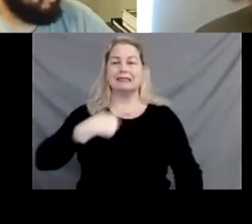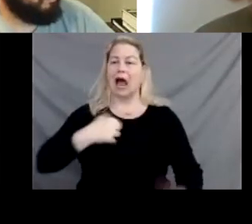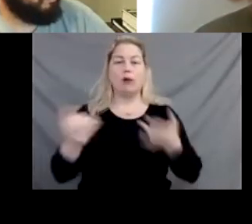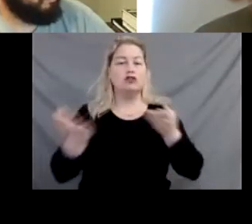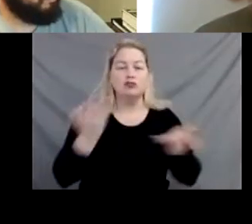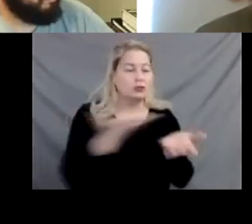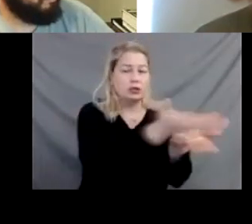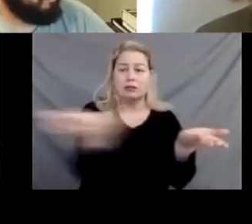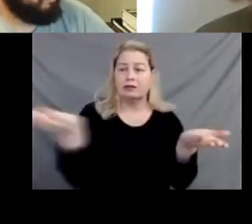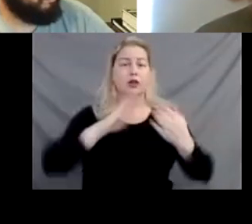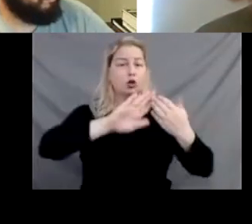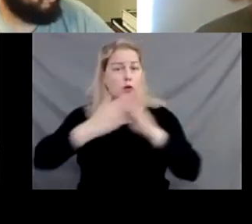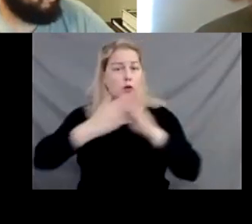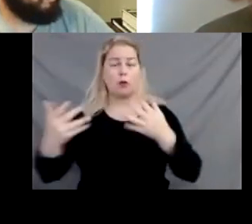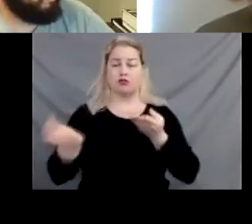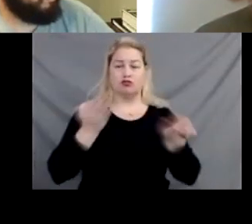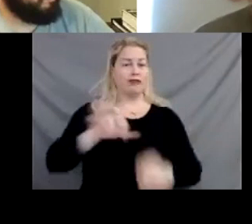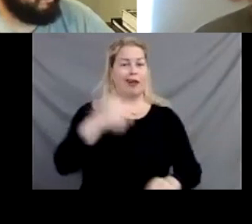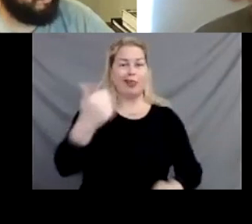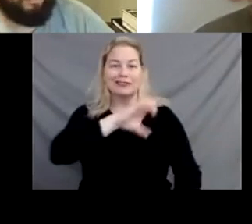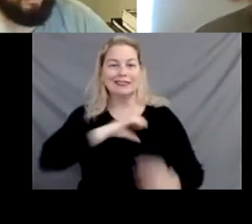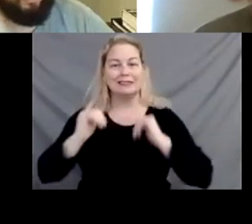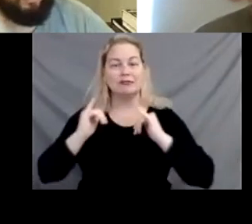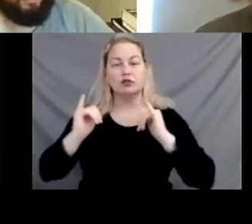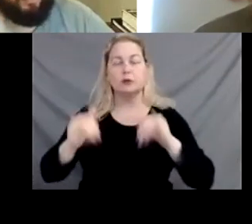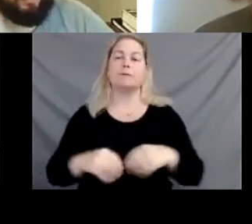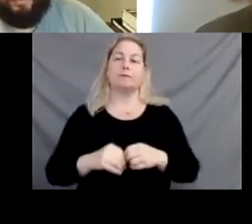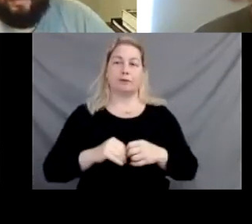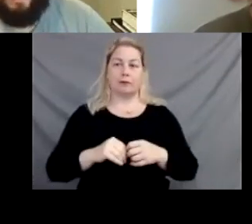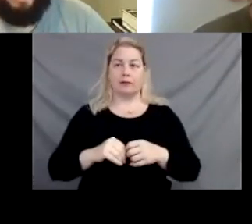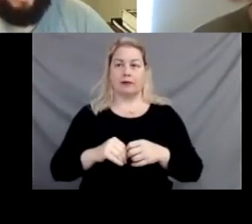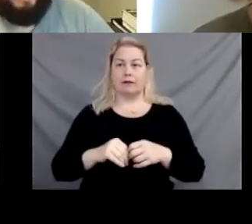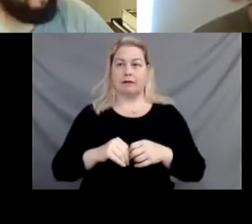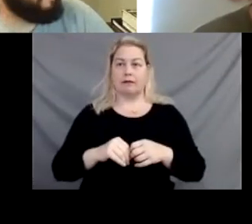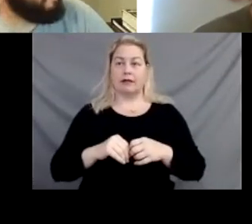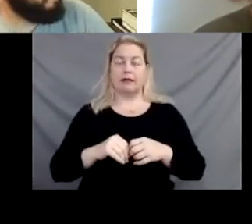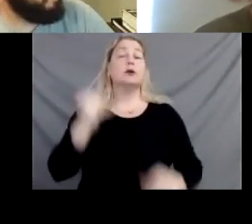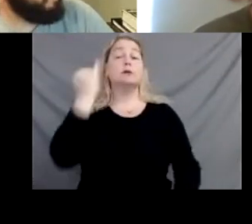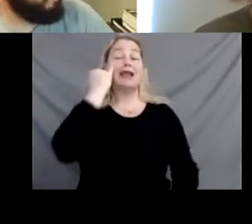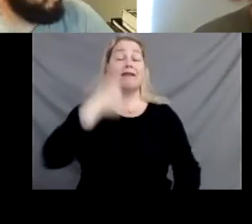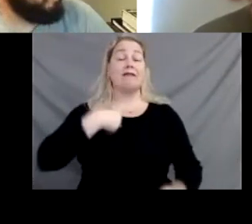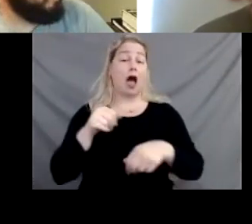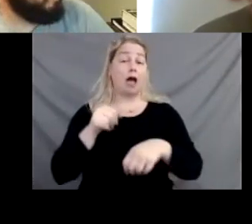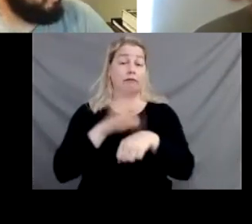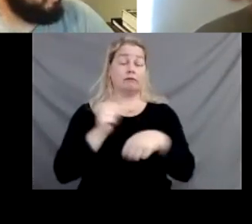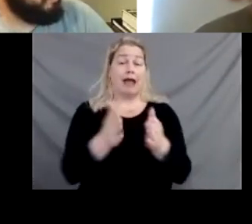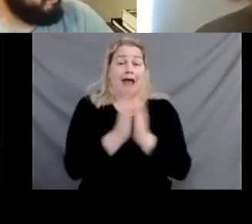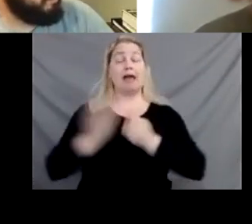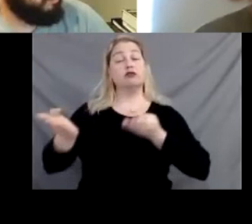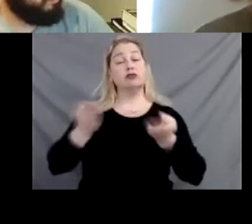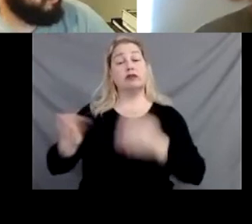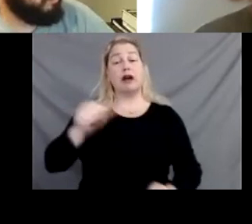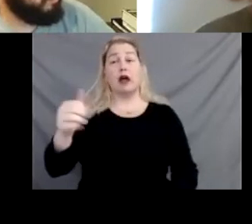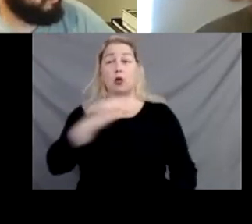And the other thing I want to, so if as busy as I am, if I'm asked to serve on something else that's